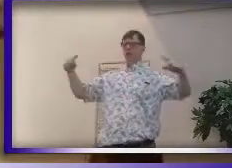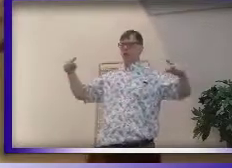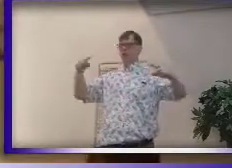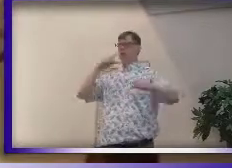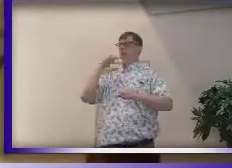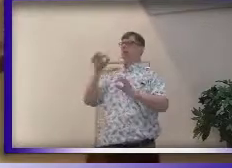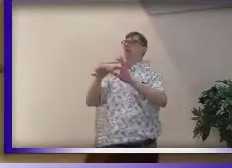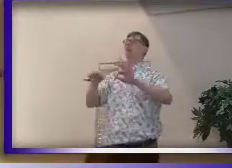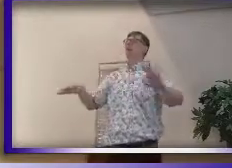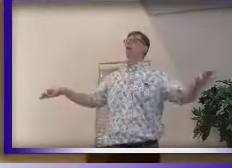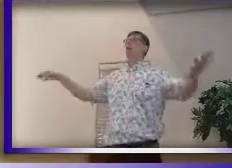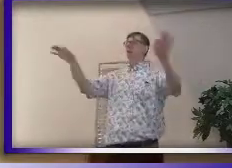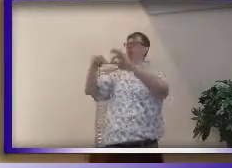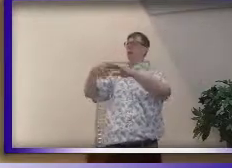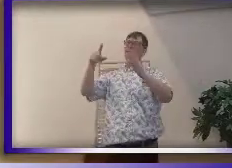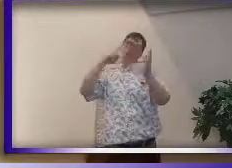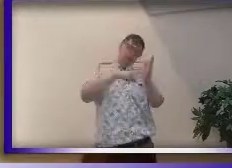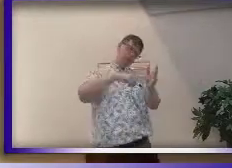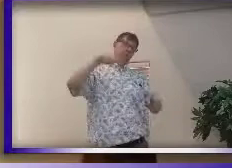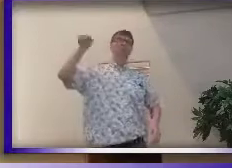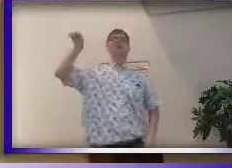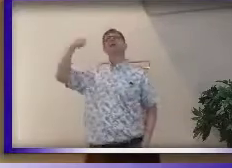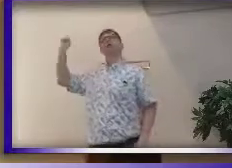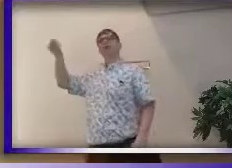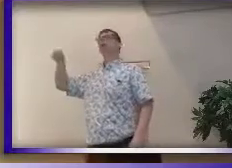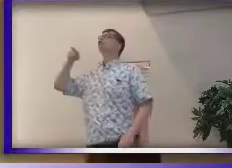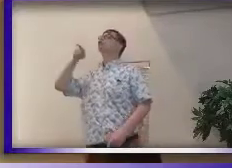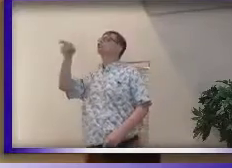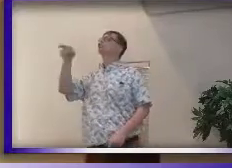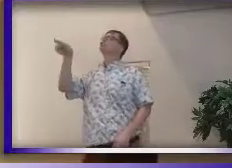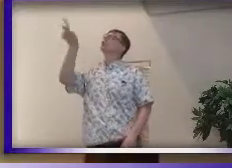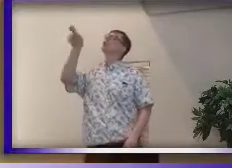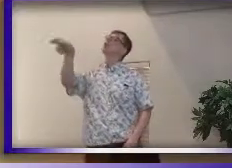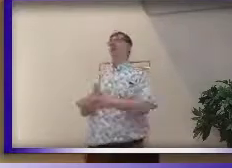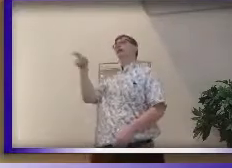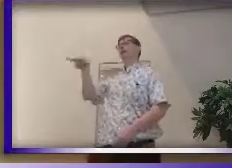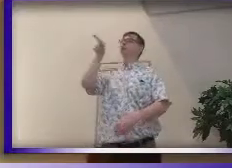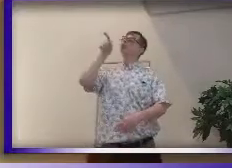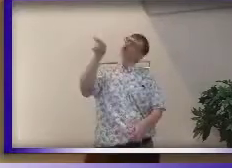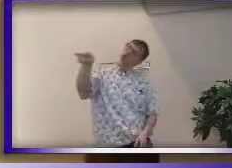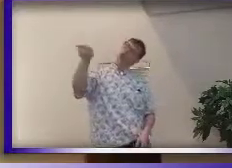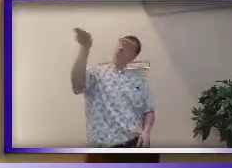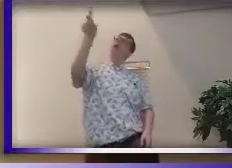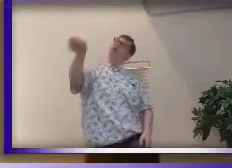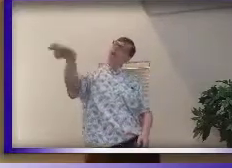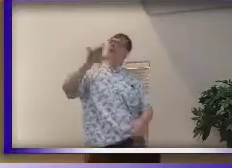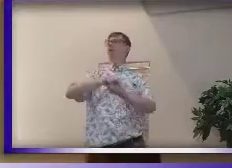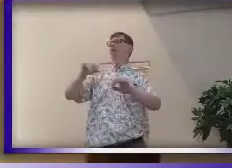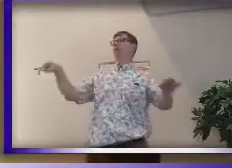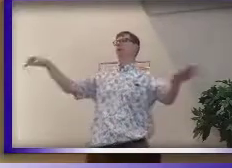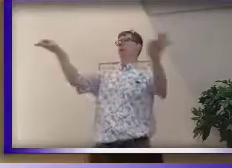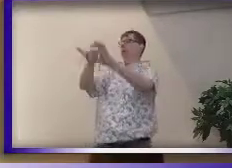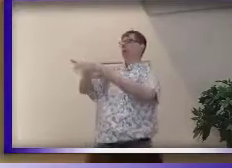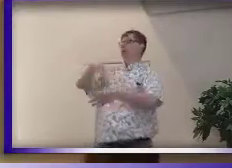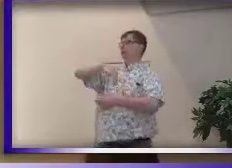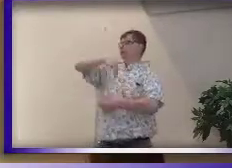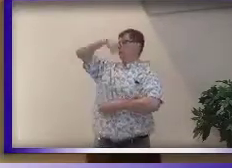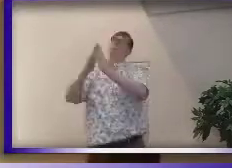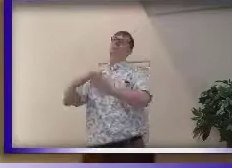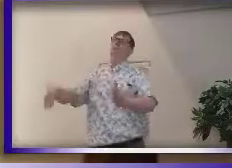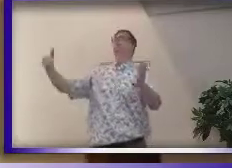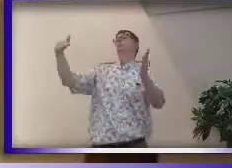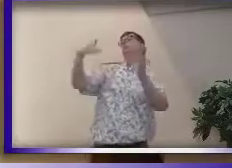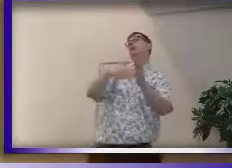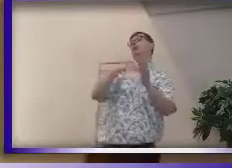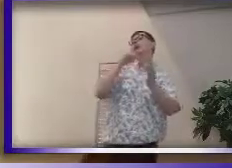are. If you're still listening at this point, yes, you are. This is part of your spiritual home. And